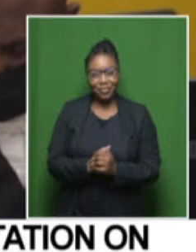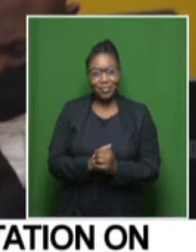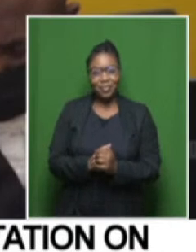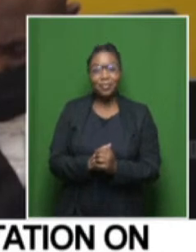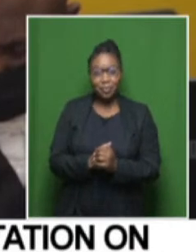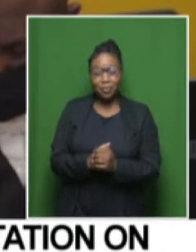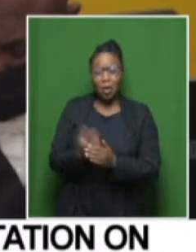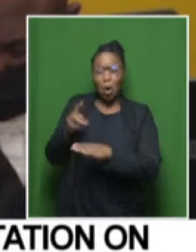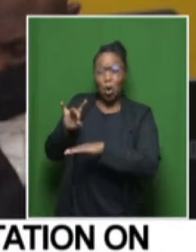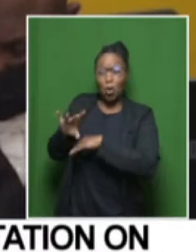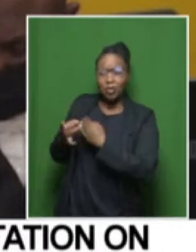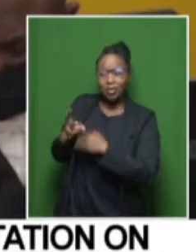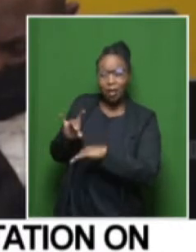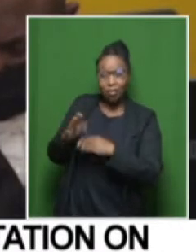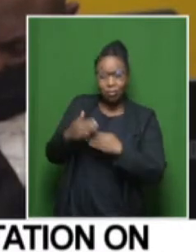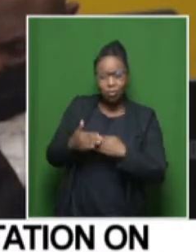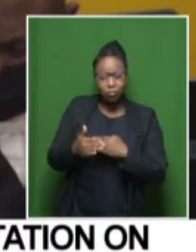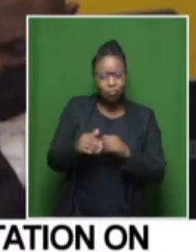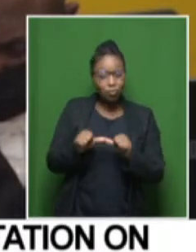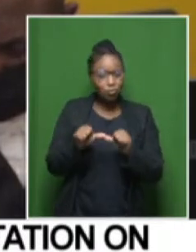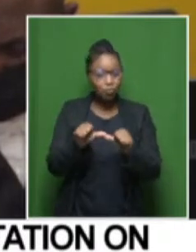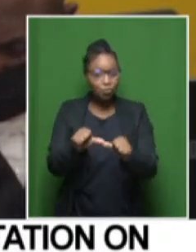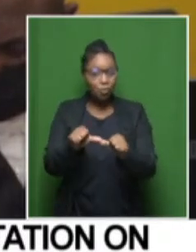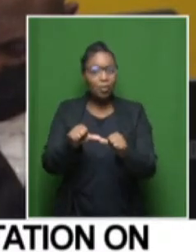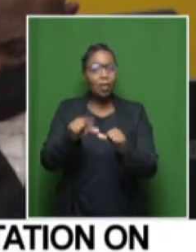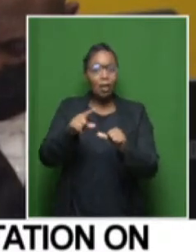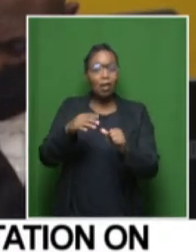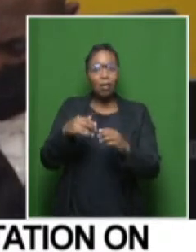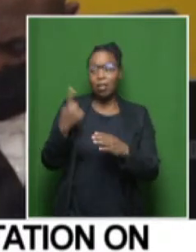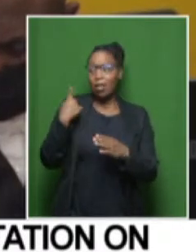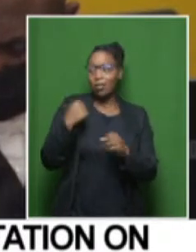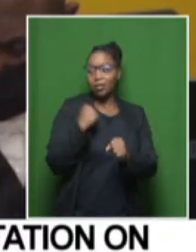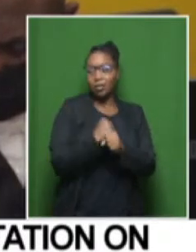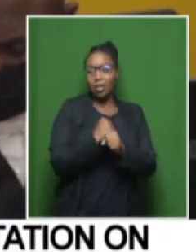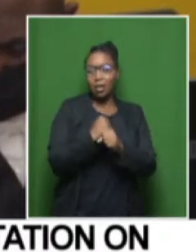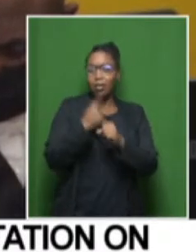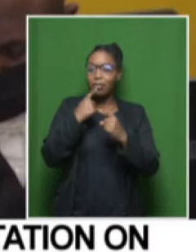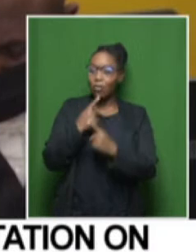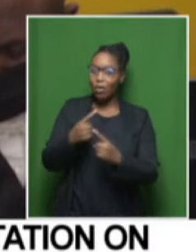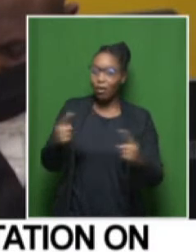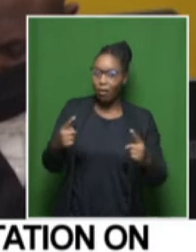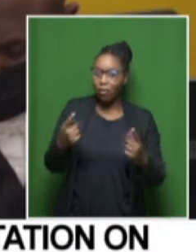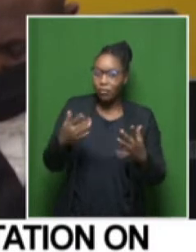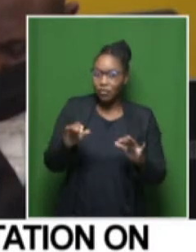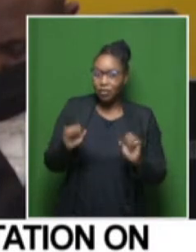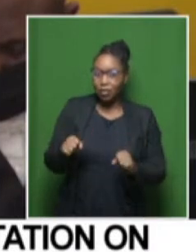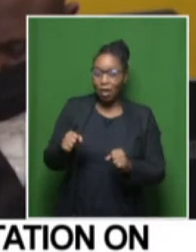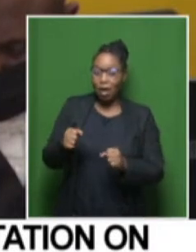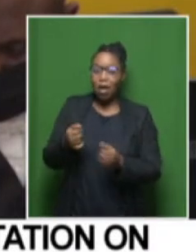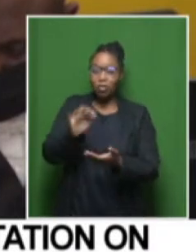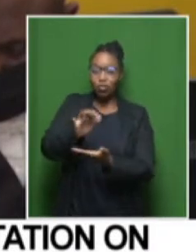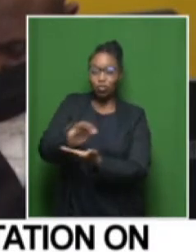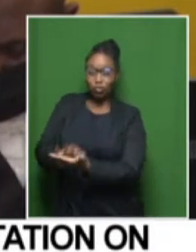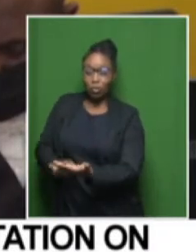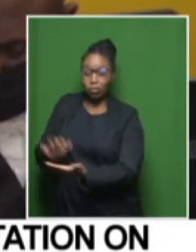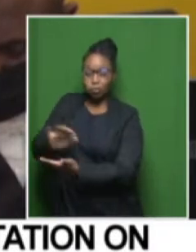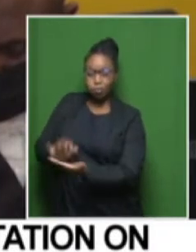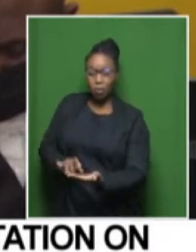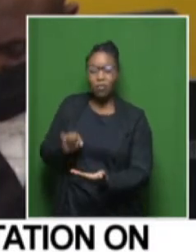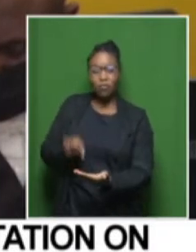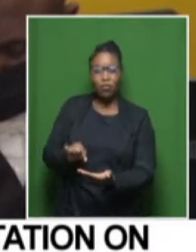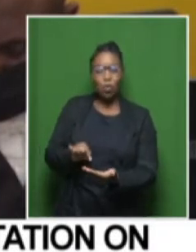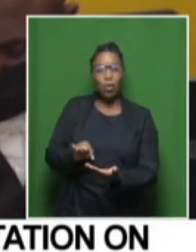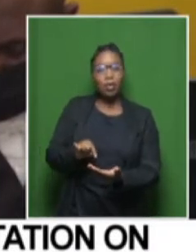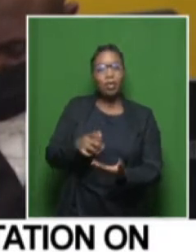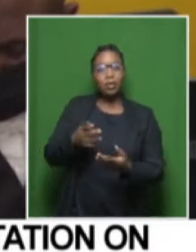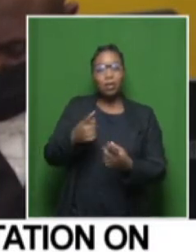Consultations are proceeding following the release of the discussion paper last year, and the draft legislation on these amendments will be published for comment